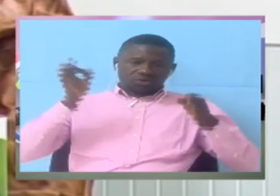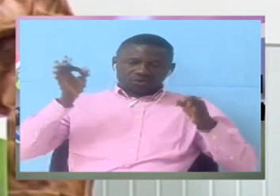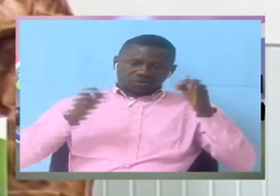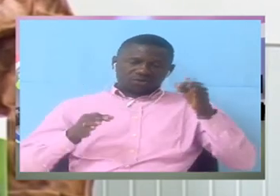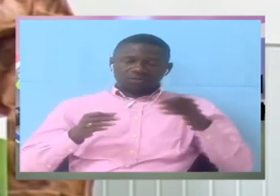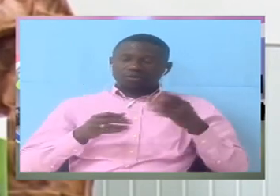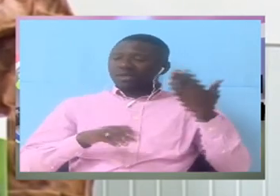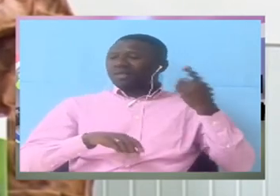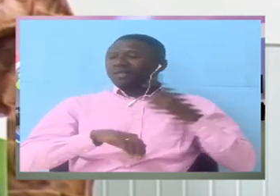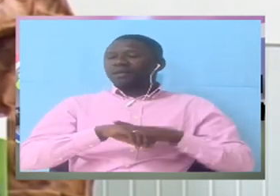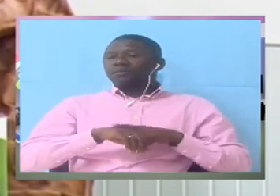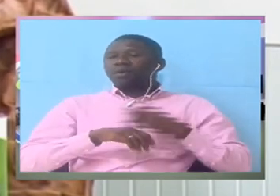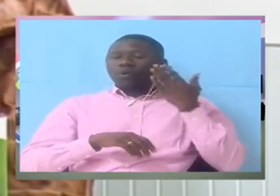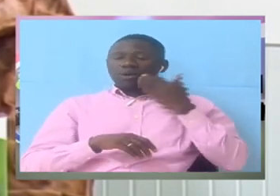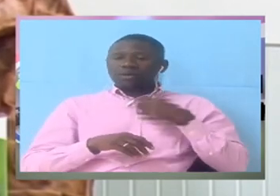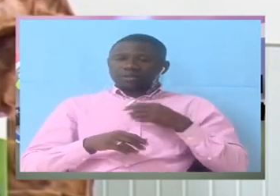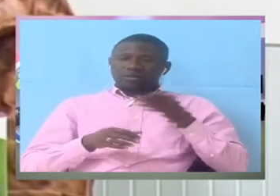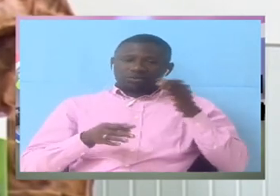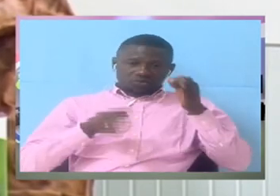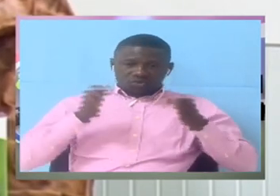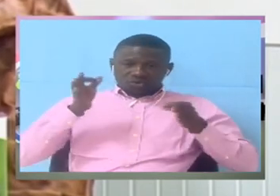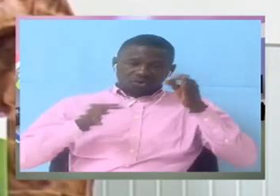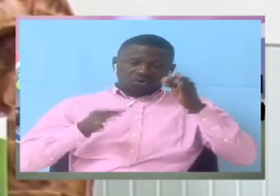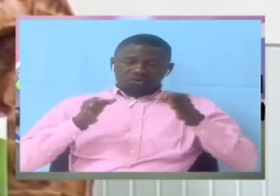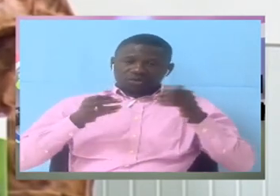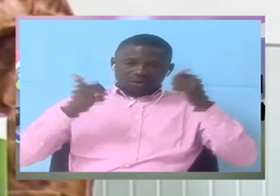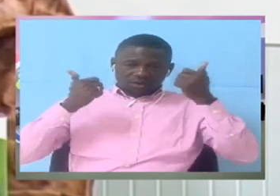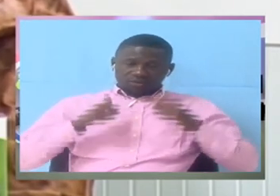that time, when the court is on,